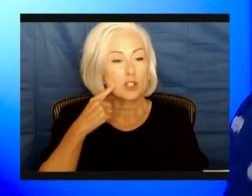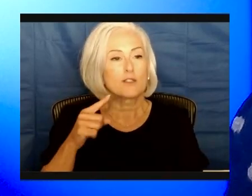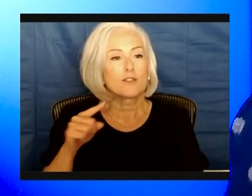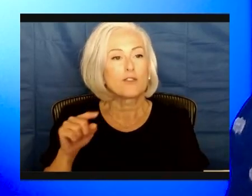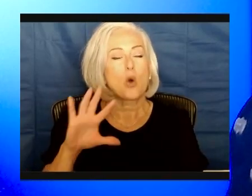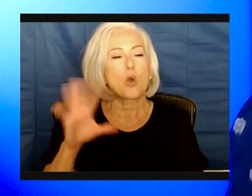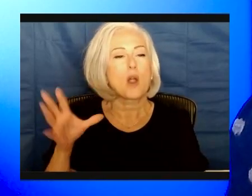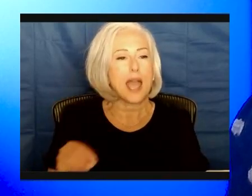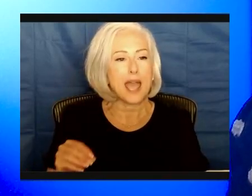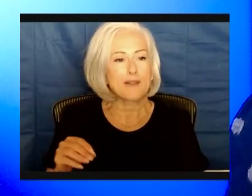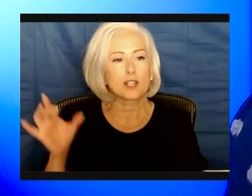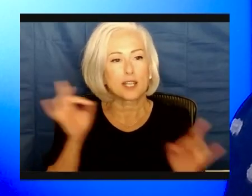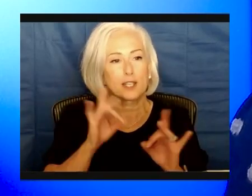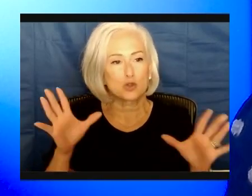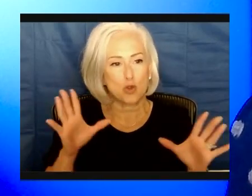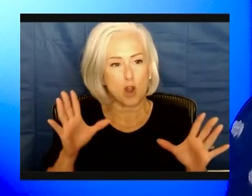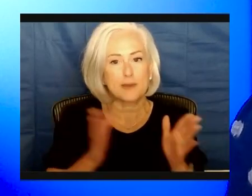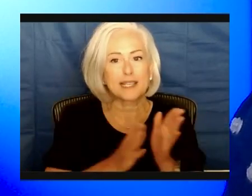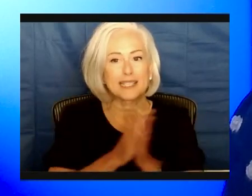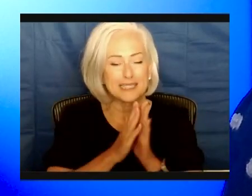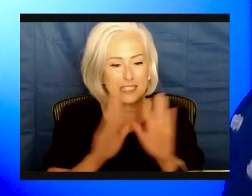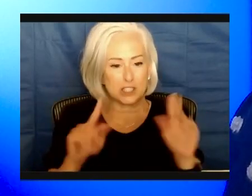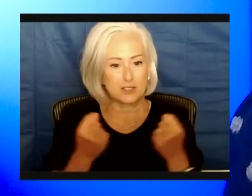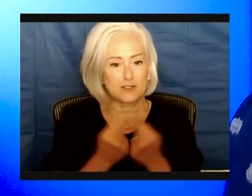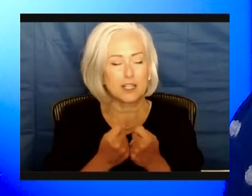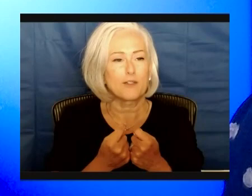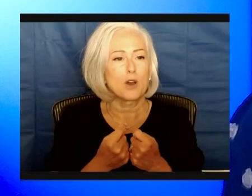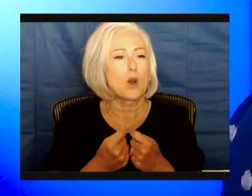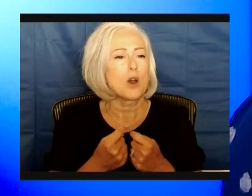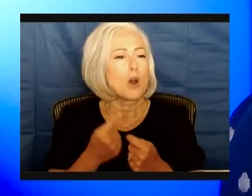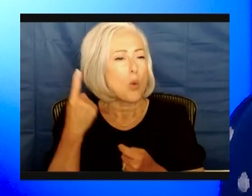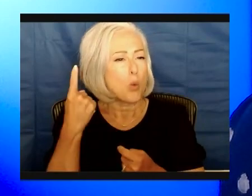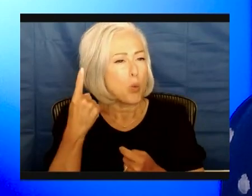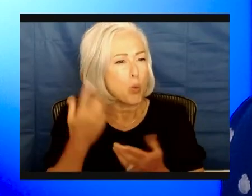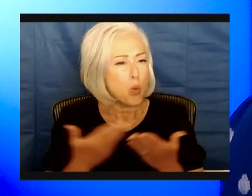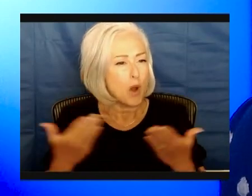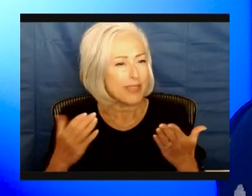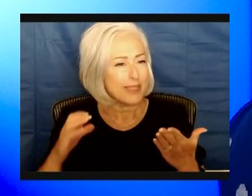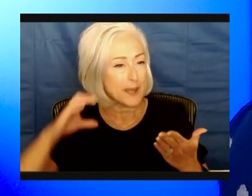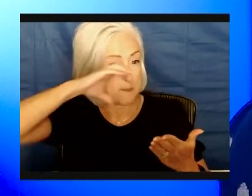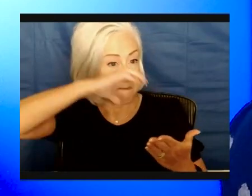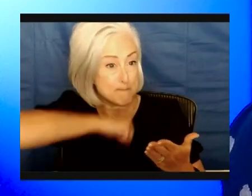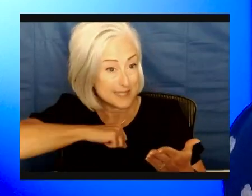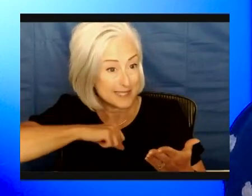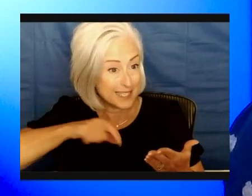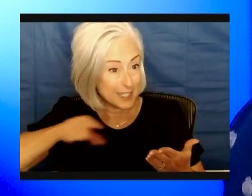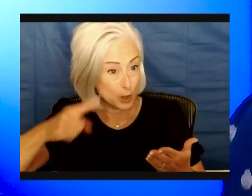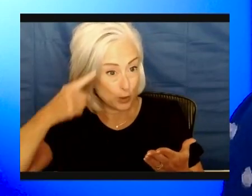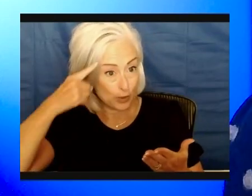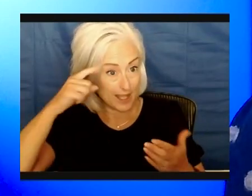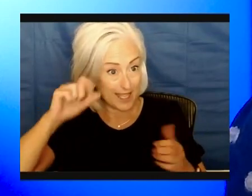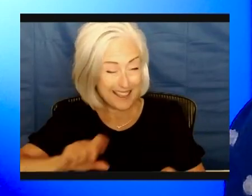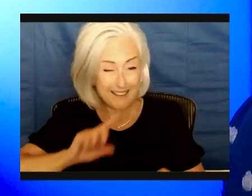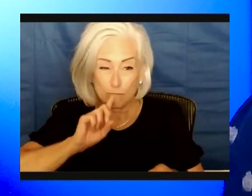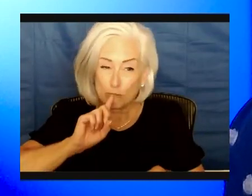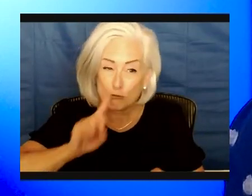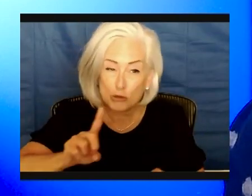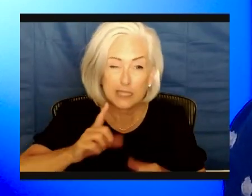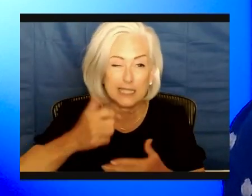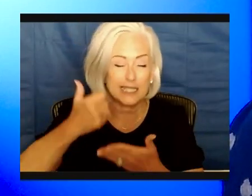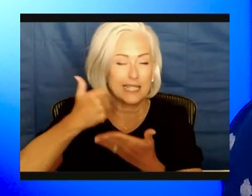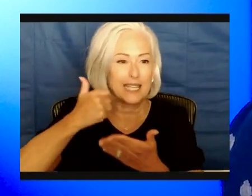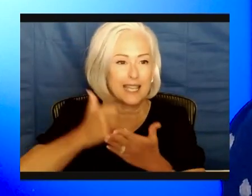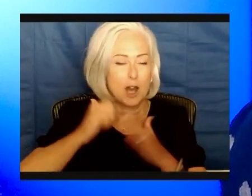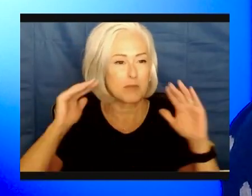What is the one thing that is missing that you believe could really significantly help advance